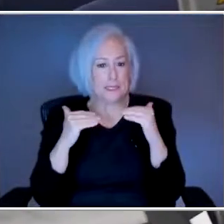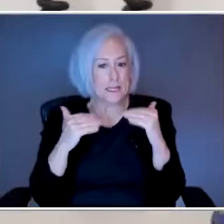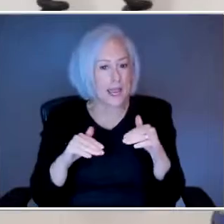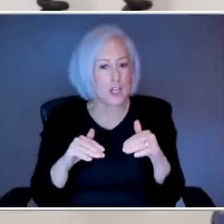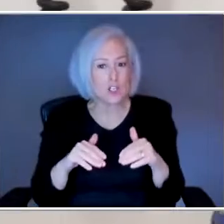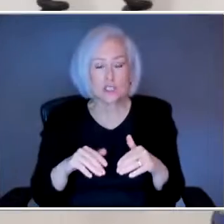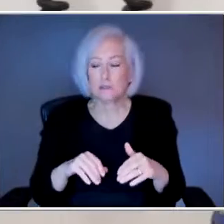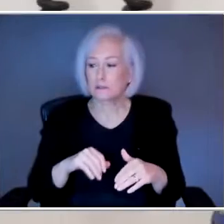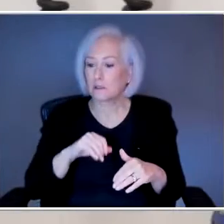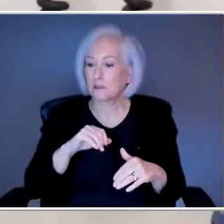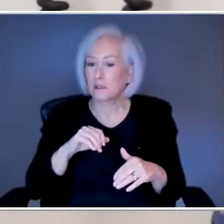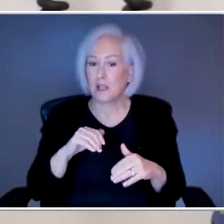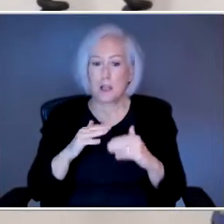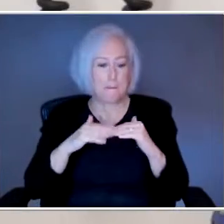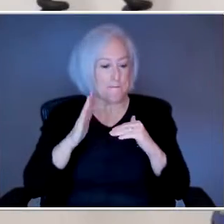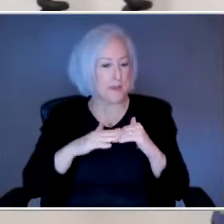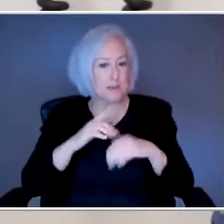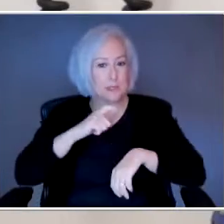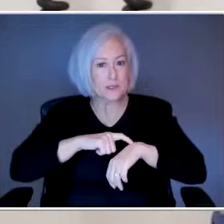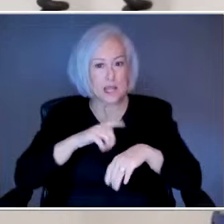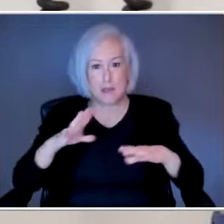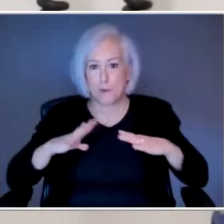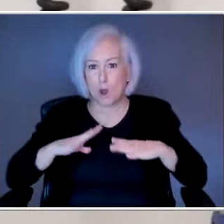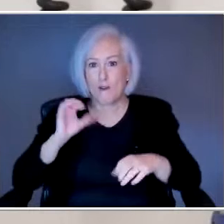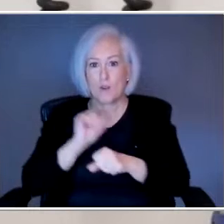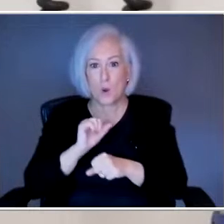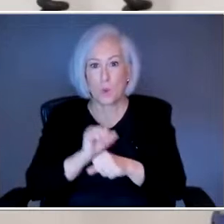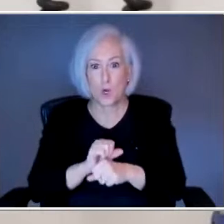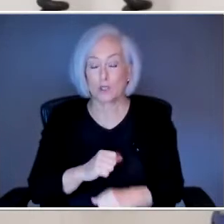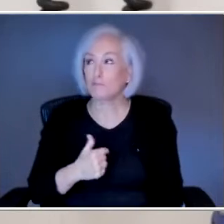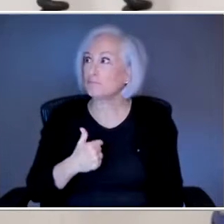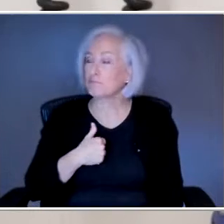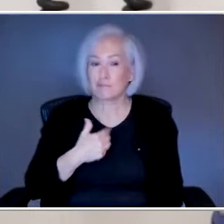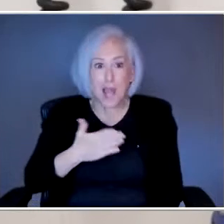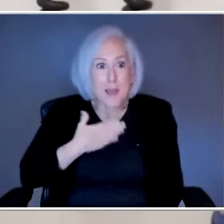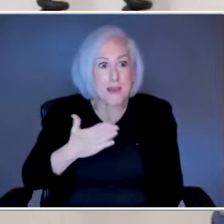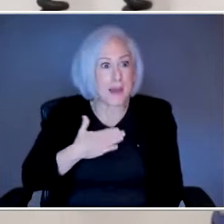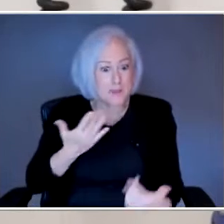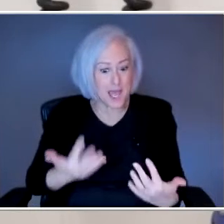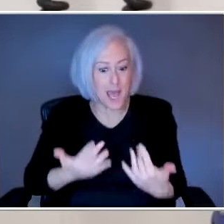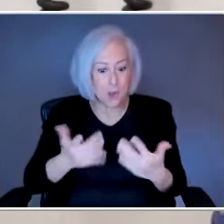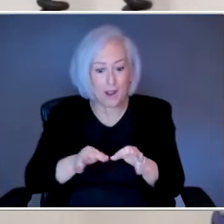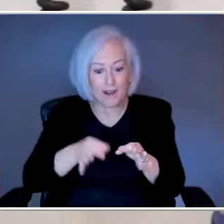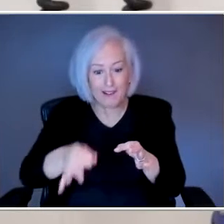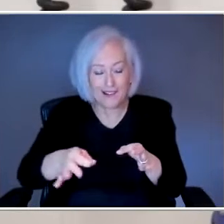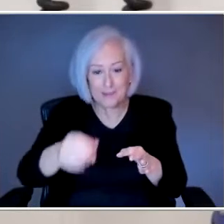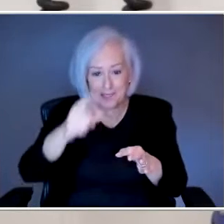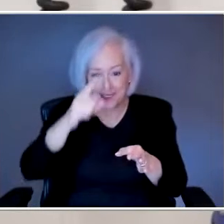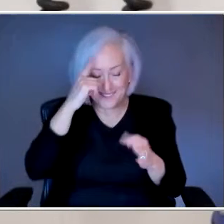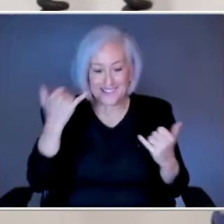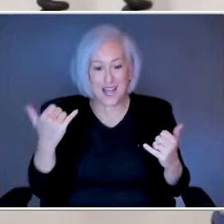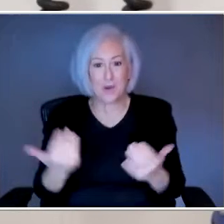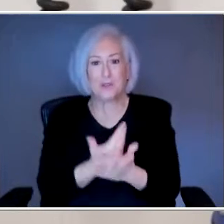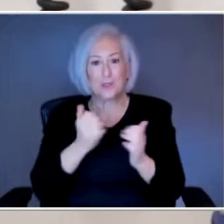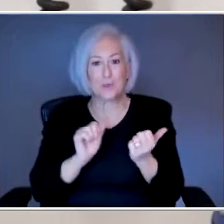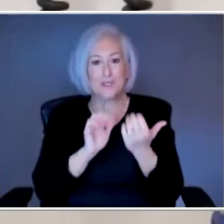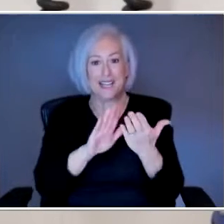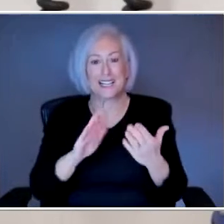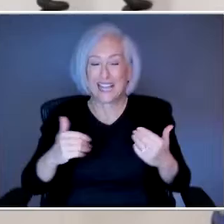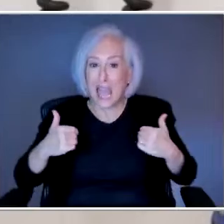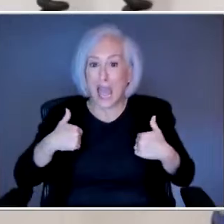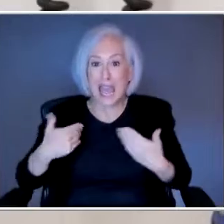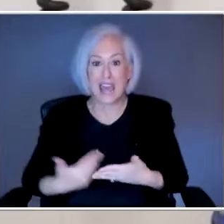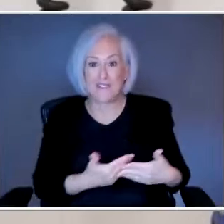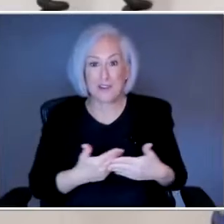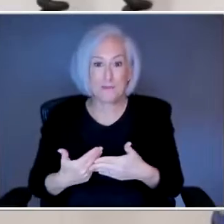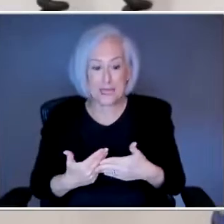yeah, I'm kind of glad I waited in that aspect because, yeah, I have a baby. It's hard to be down and